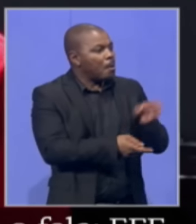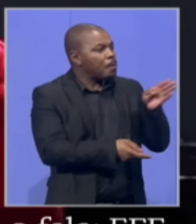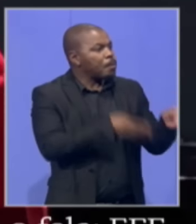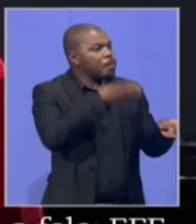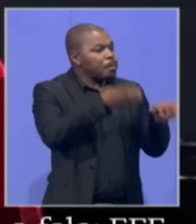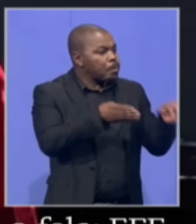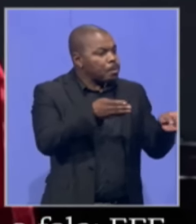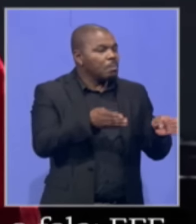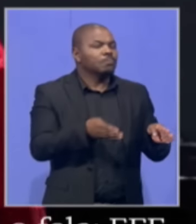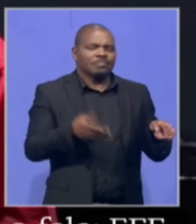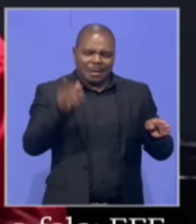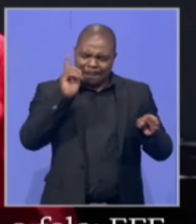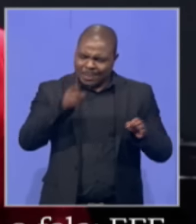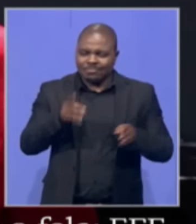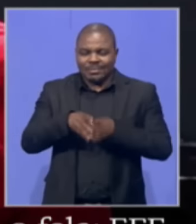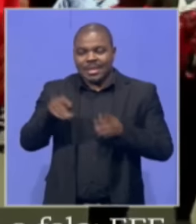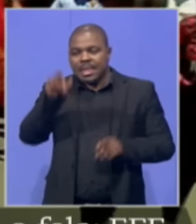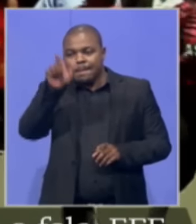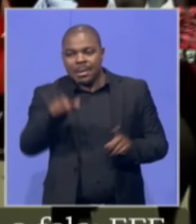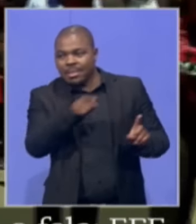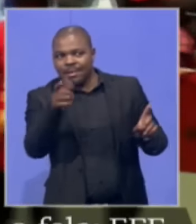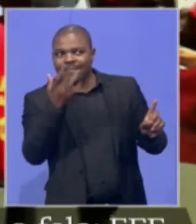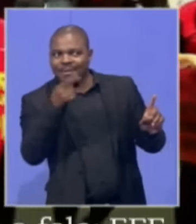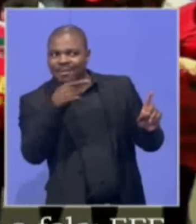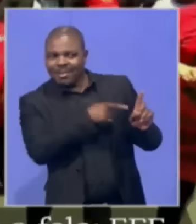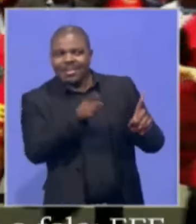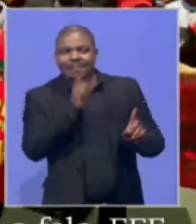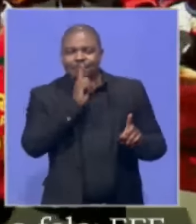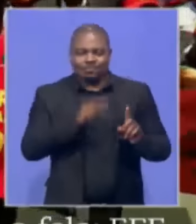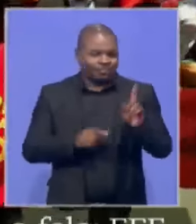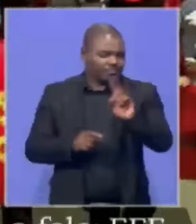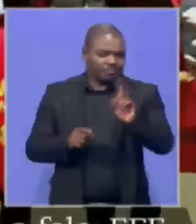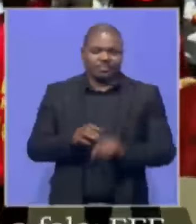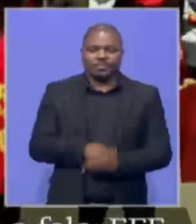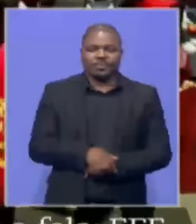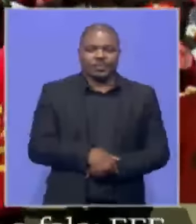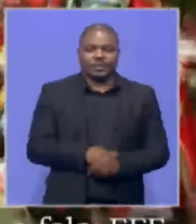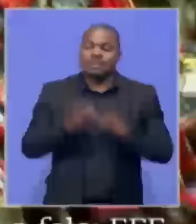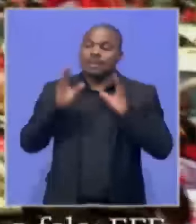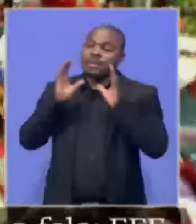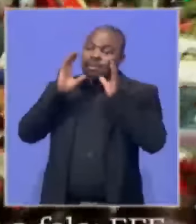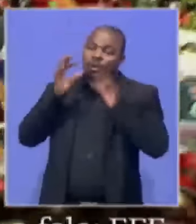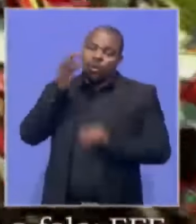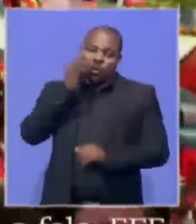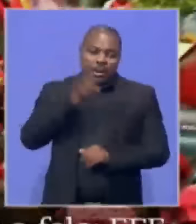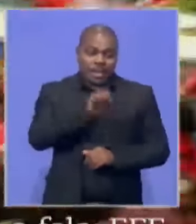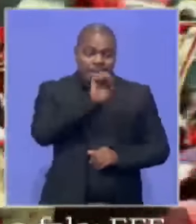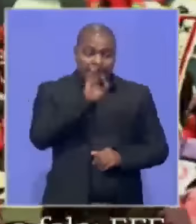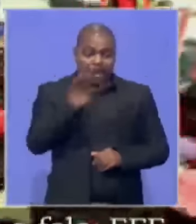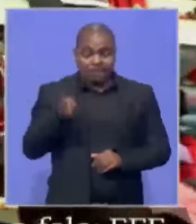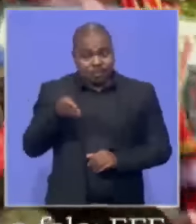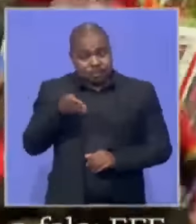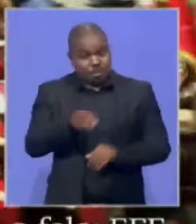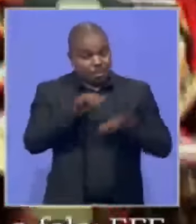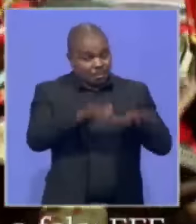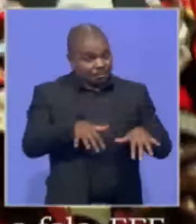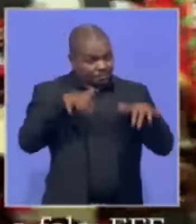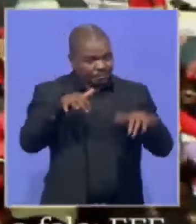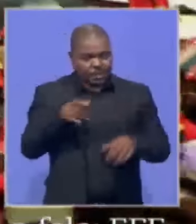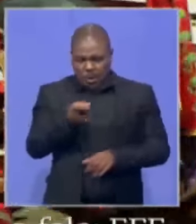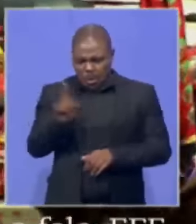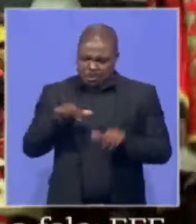is done by their favorites. Malema o tlaleleditse ka gore fa fela EFF e santse e le kwa parlamenteng ba